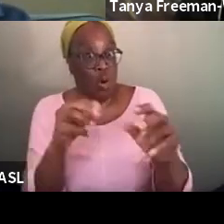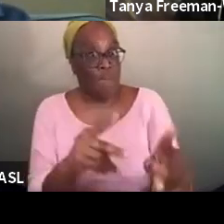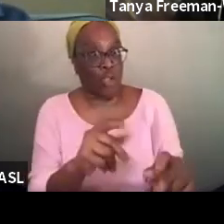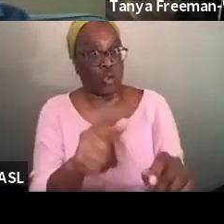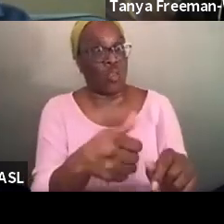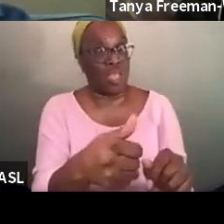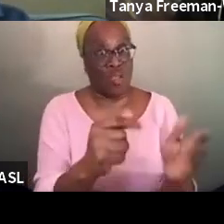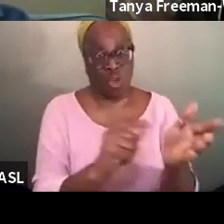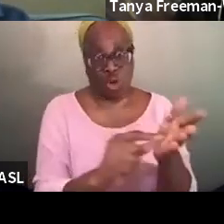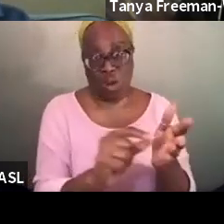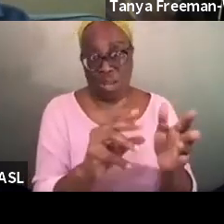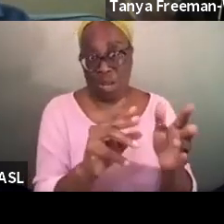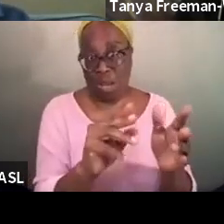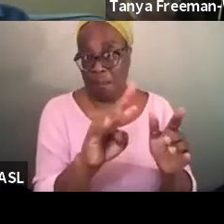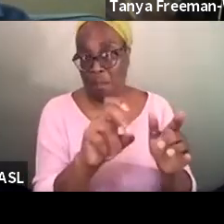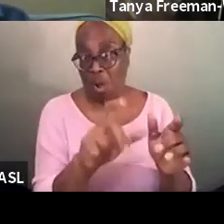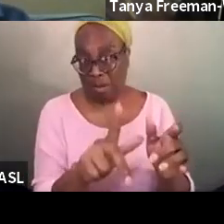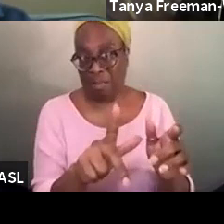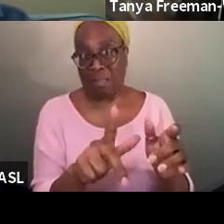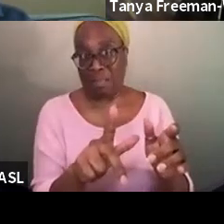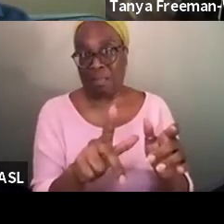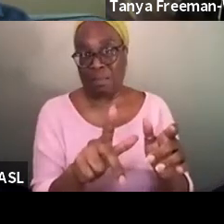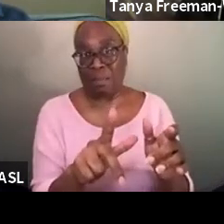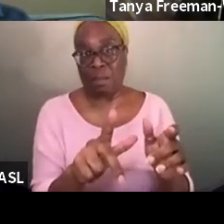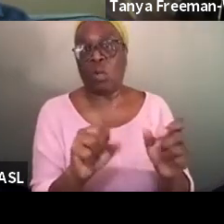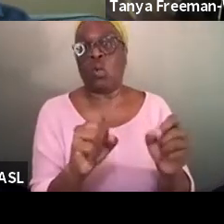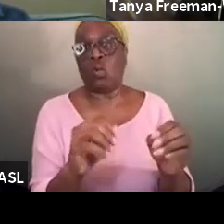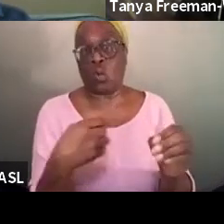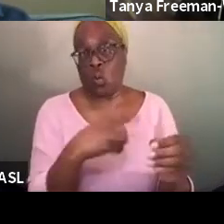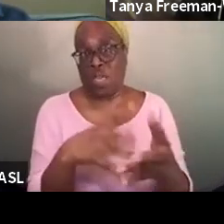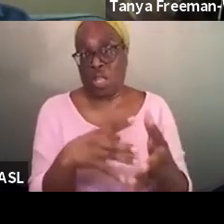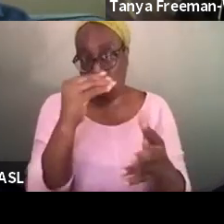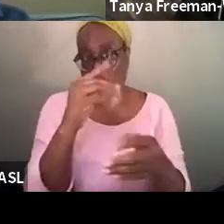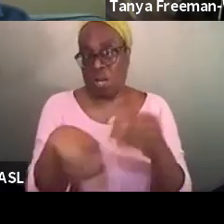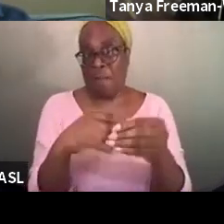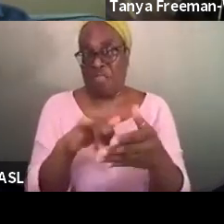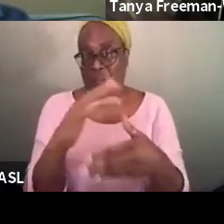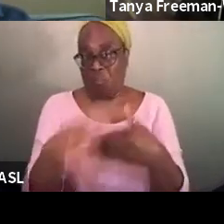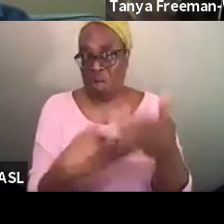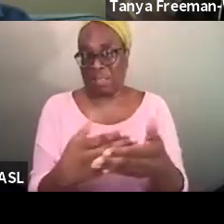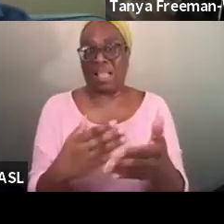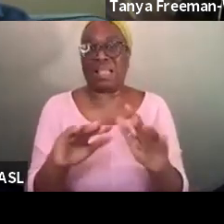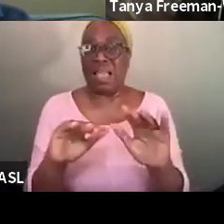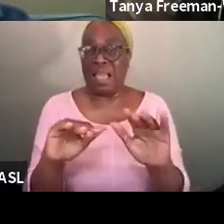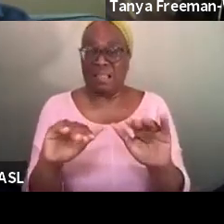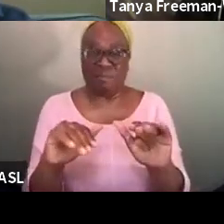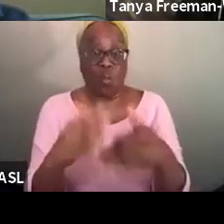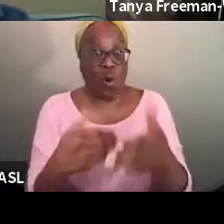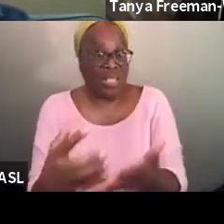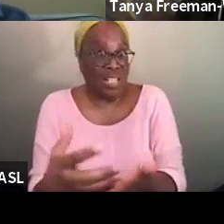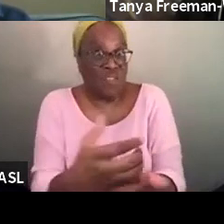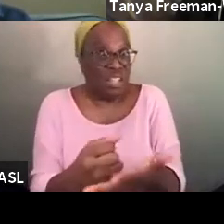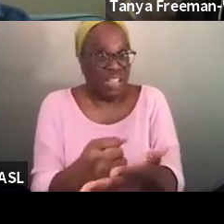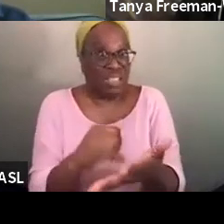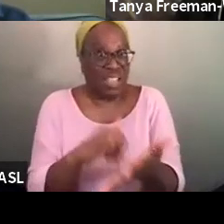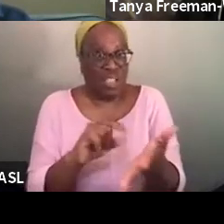grades did, and to hear from BPS what the process of collecting, if the process of collecting those grades worked, if there